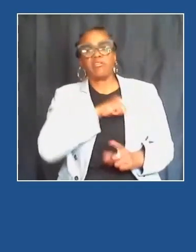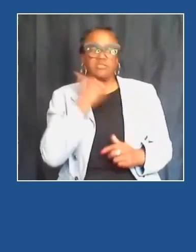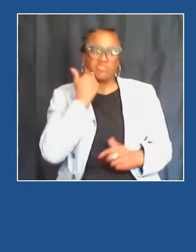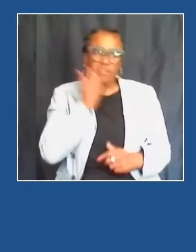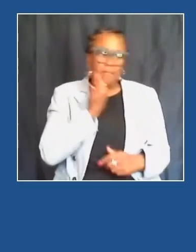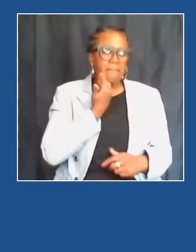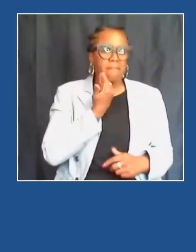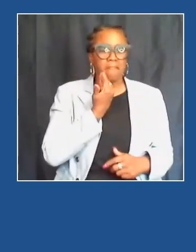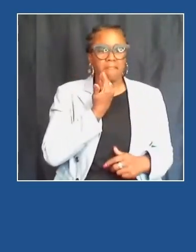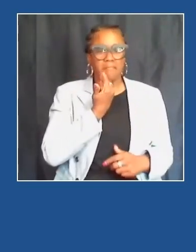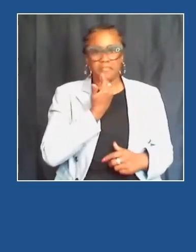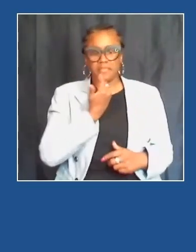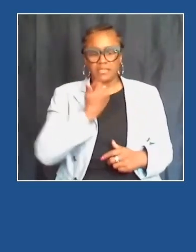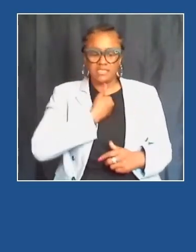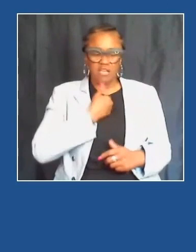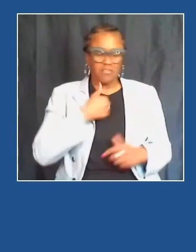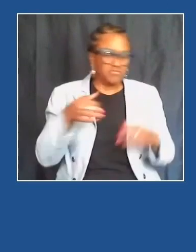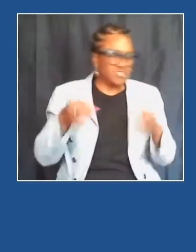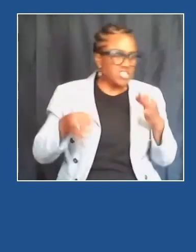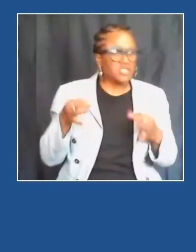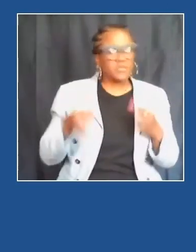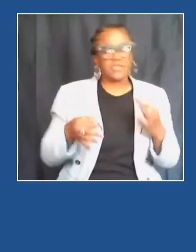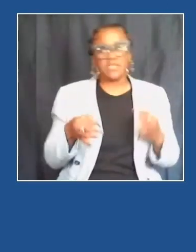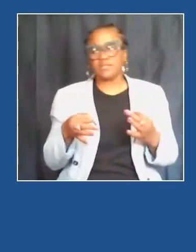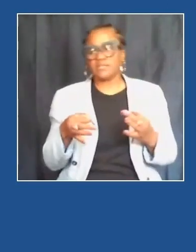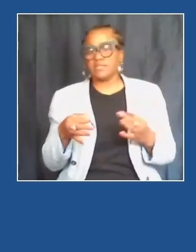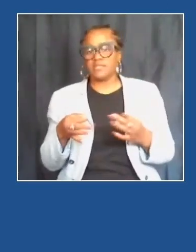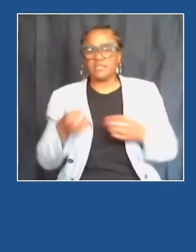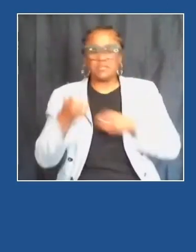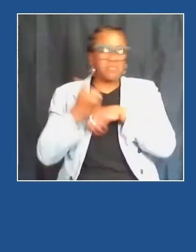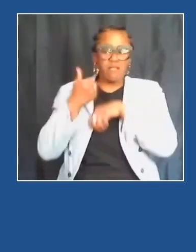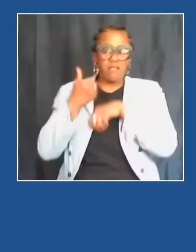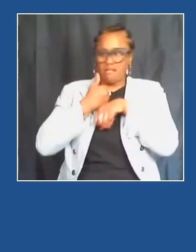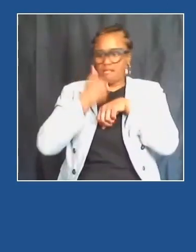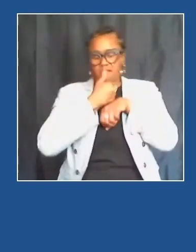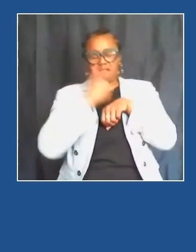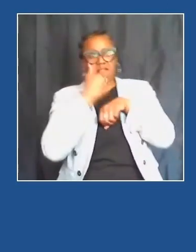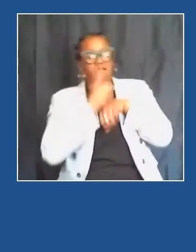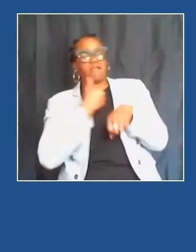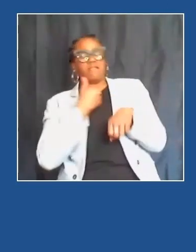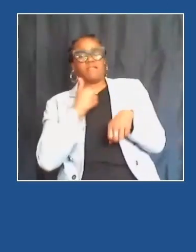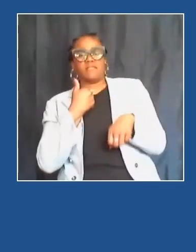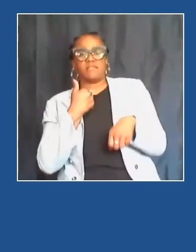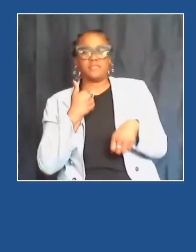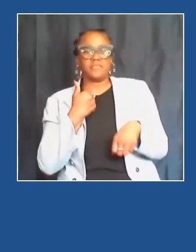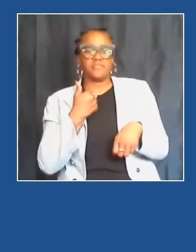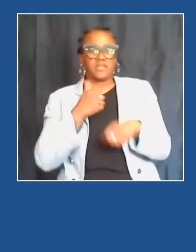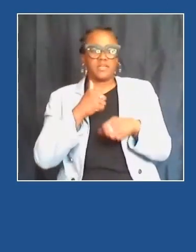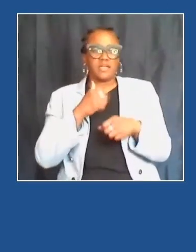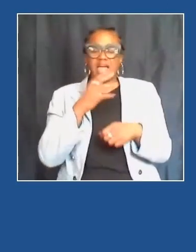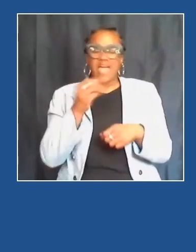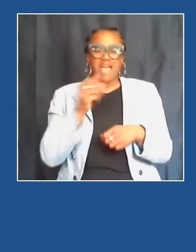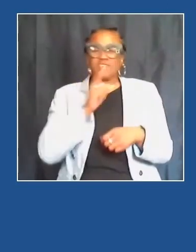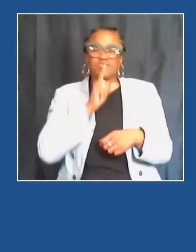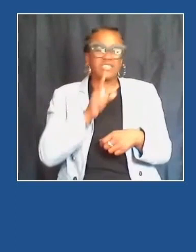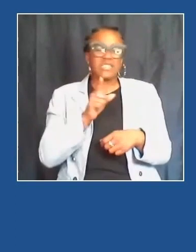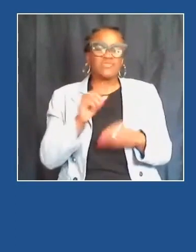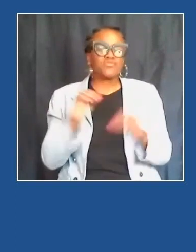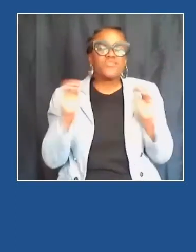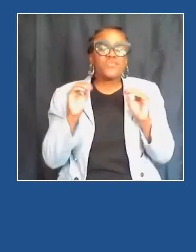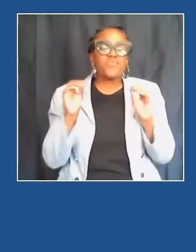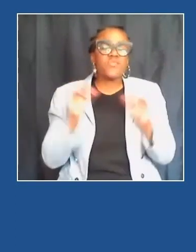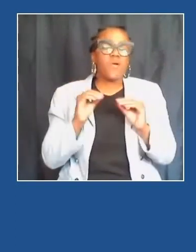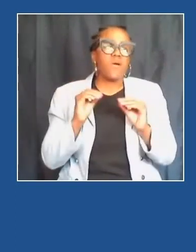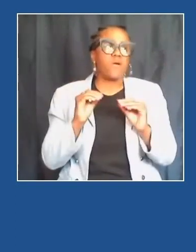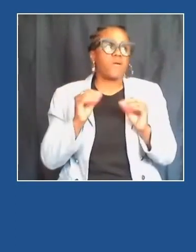and self-judgments and being blamed by other people and precious little opportunity for